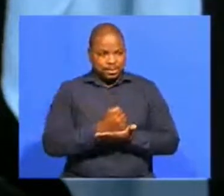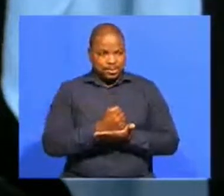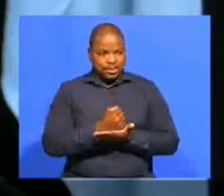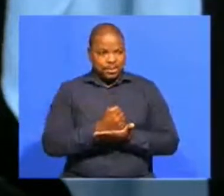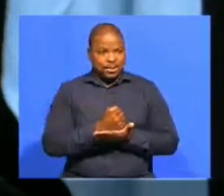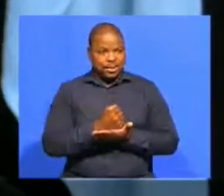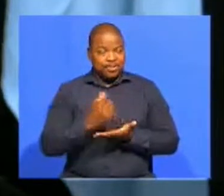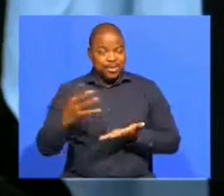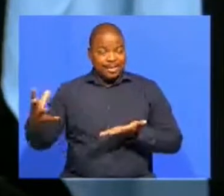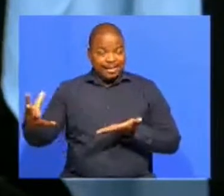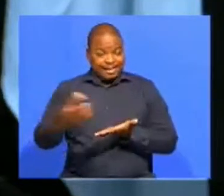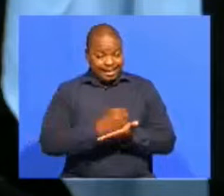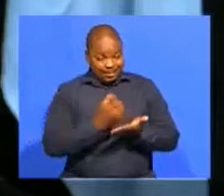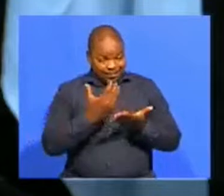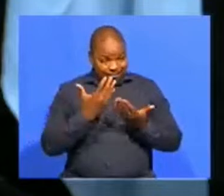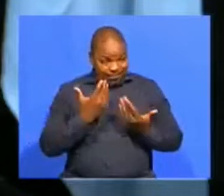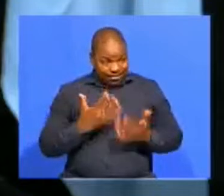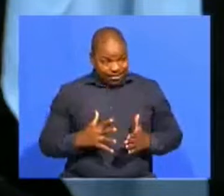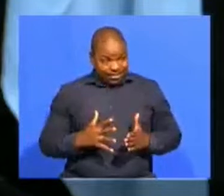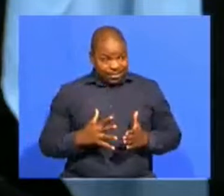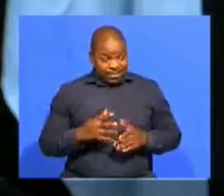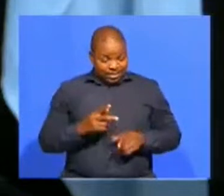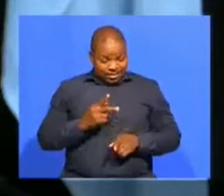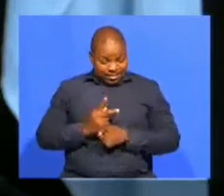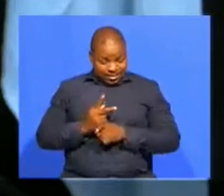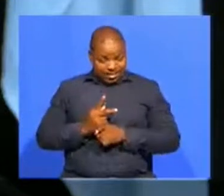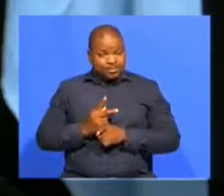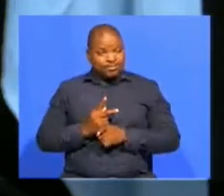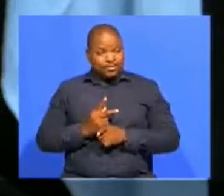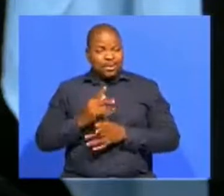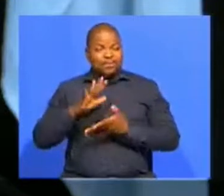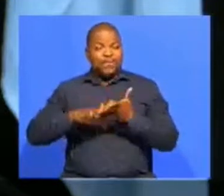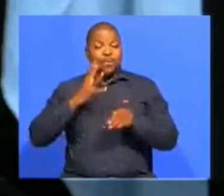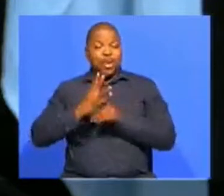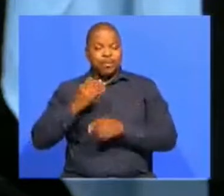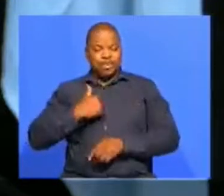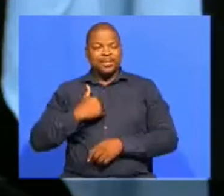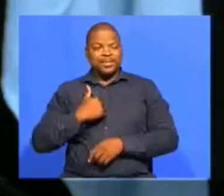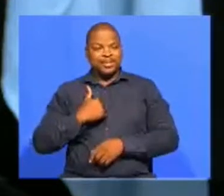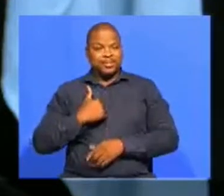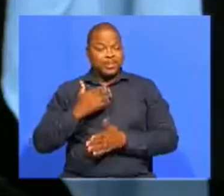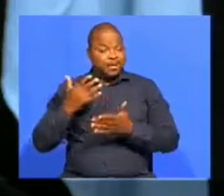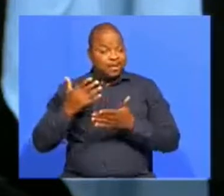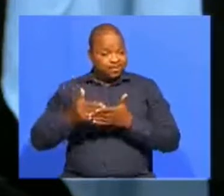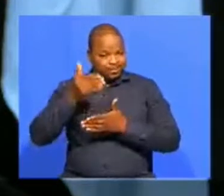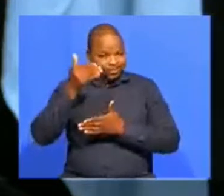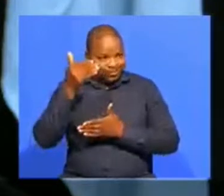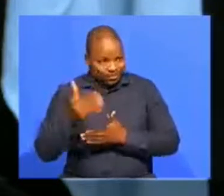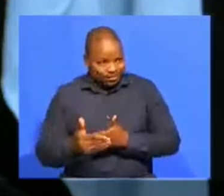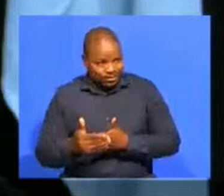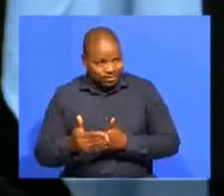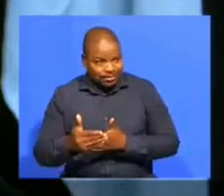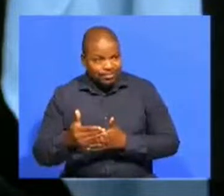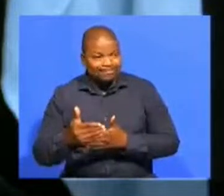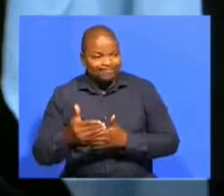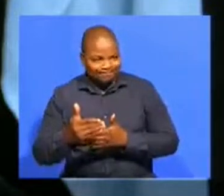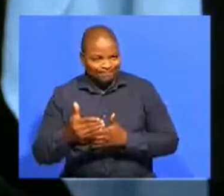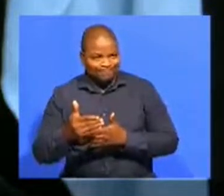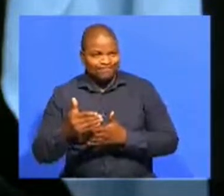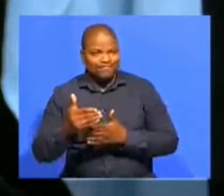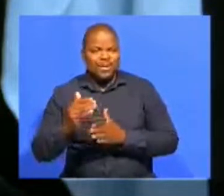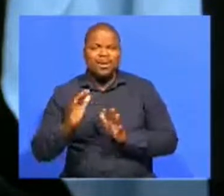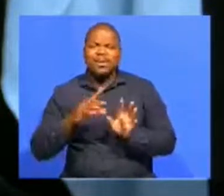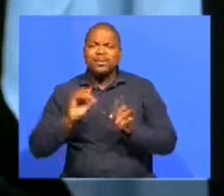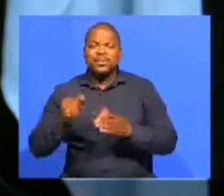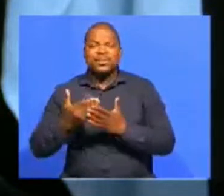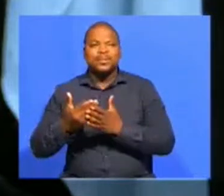I seized them. I was able to do so because of my regulatory framework. And after beating up on us as much as they